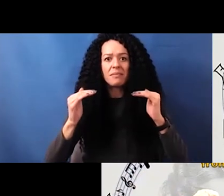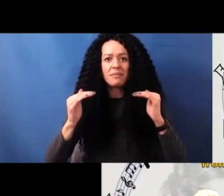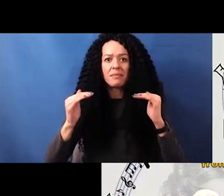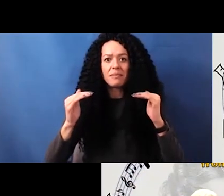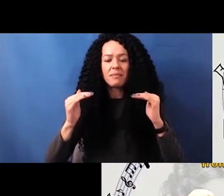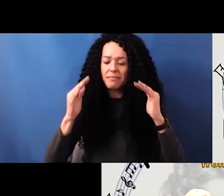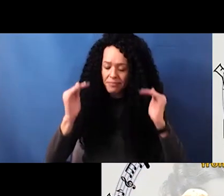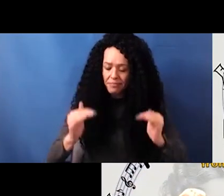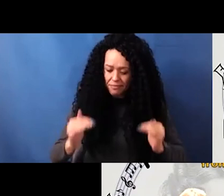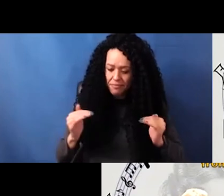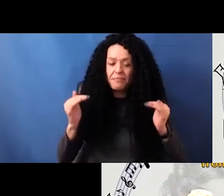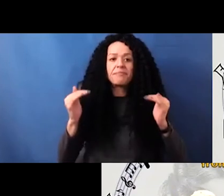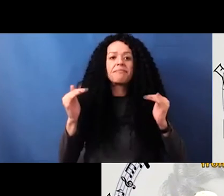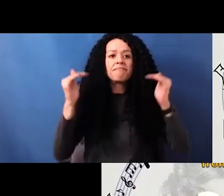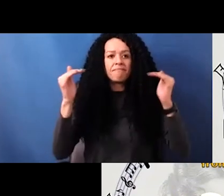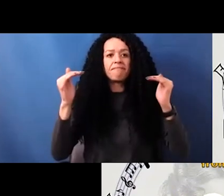Raising